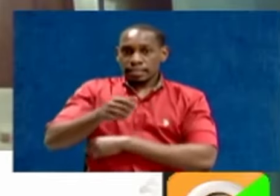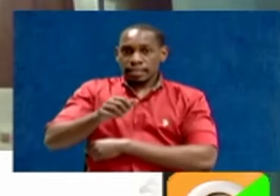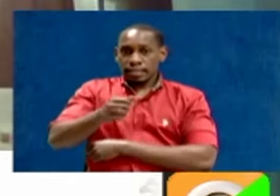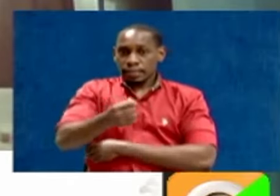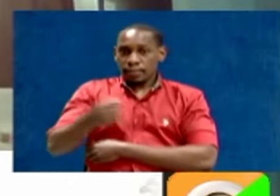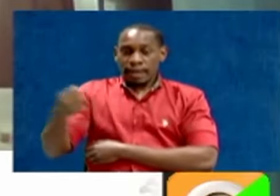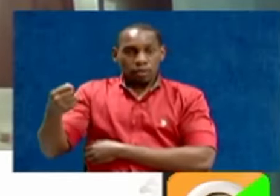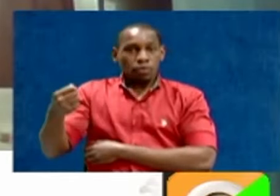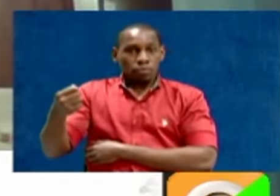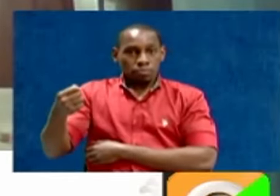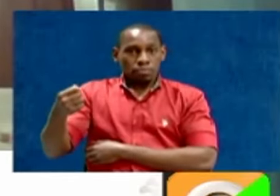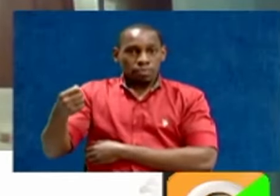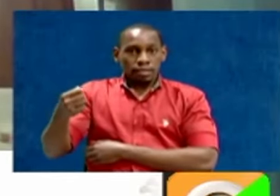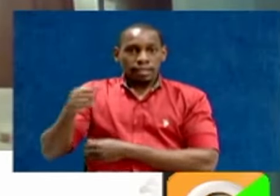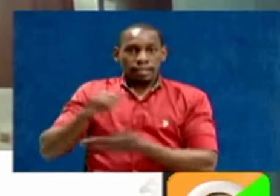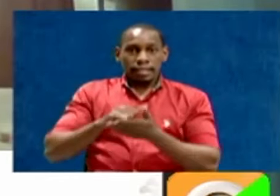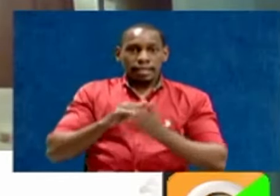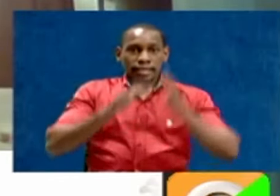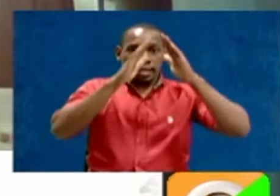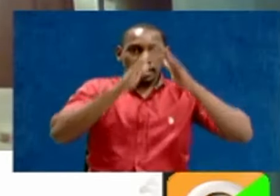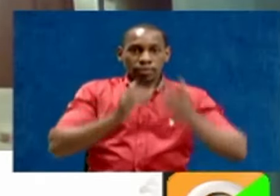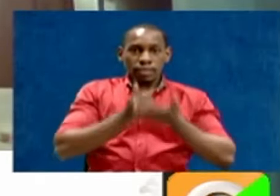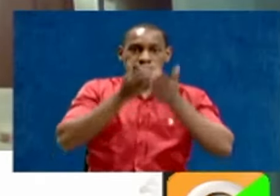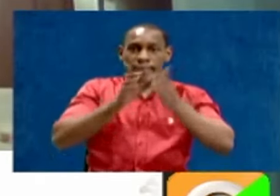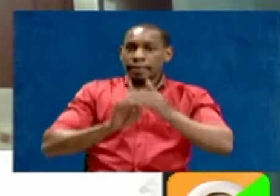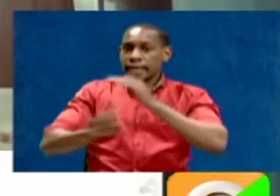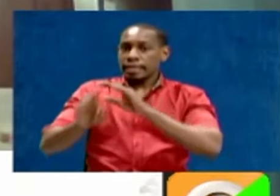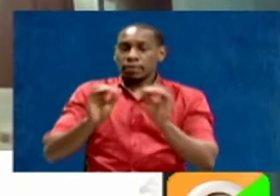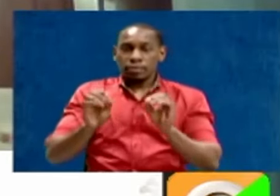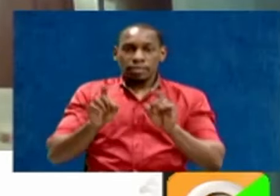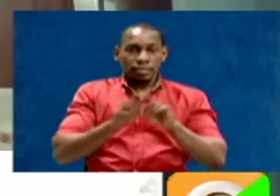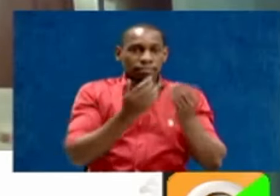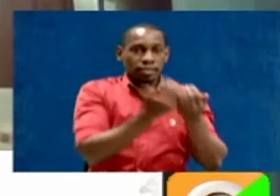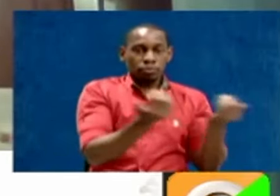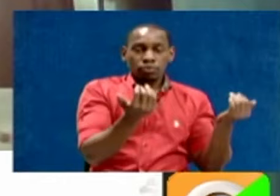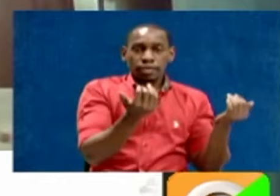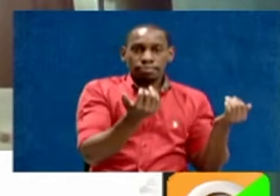that my nanny doesn't get inside. The kids,